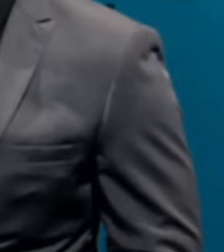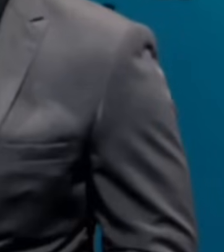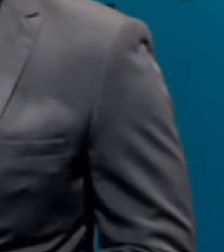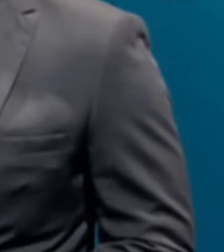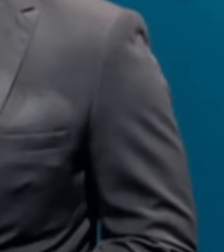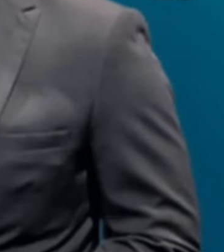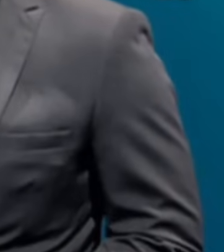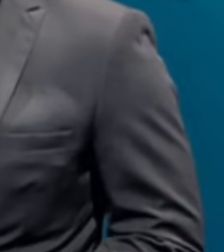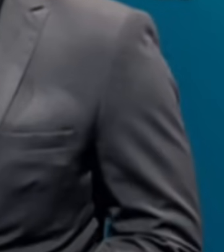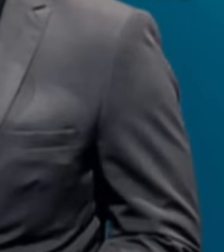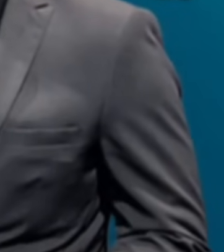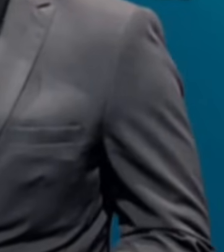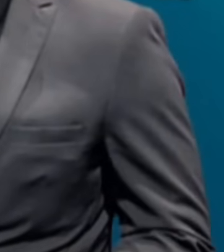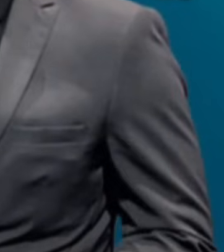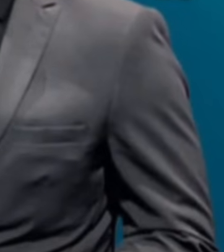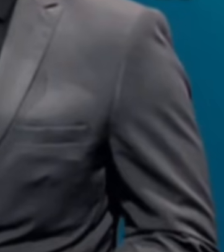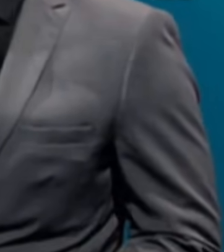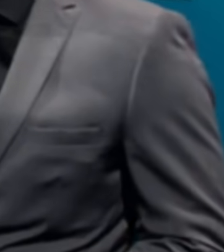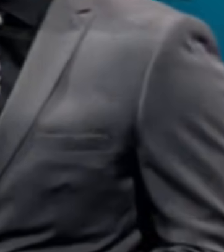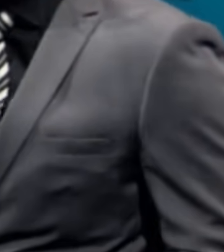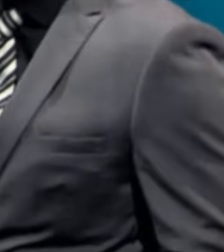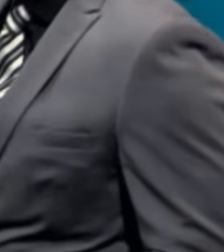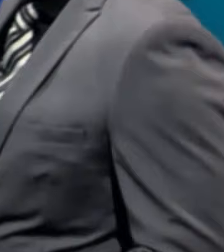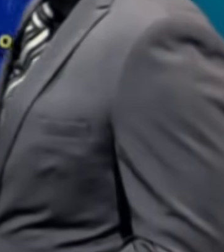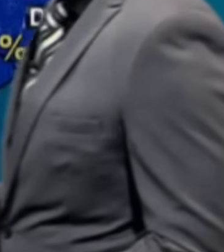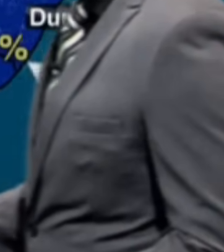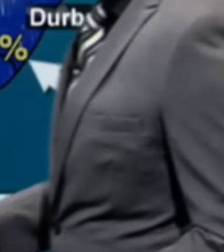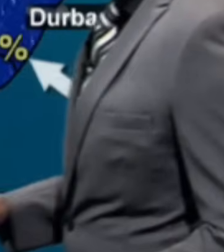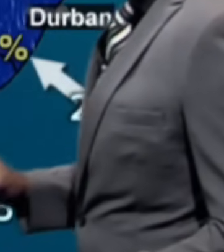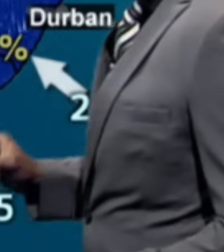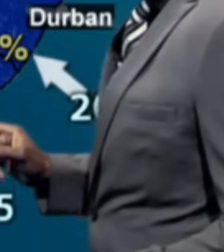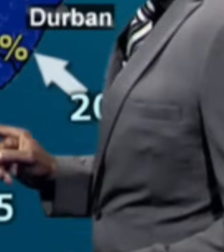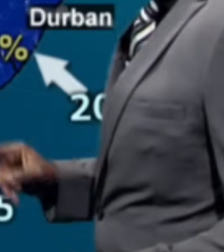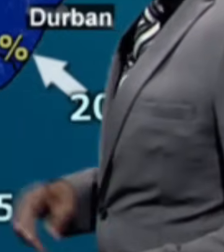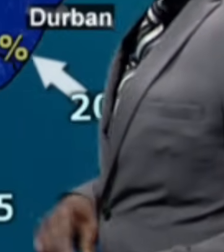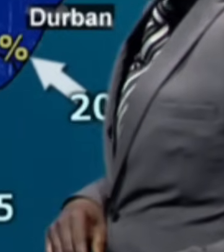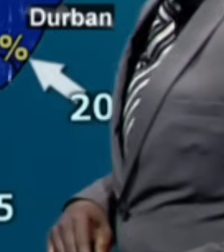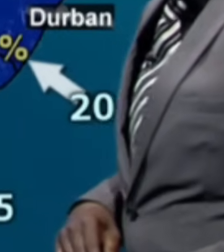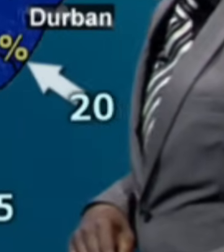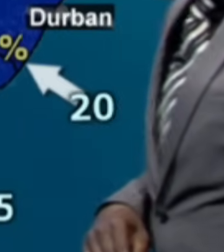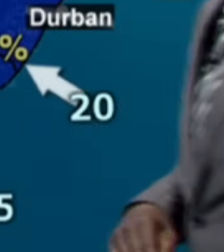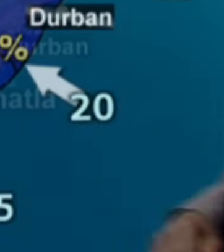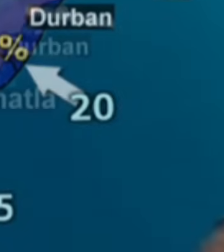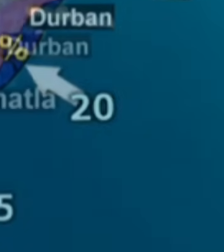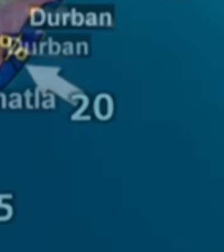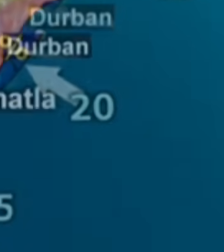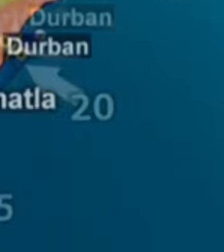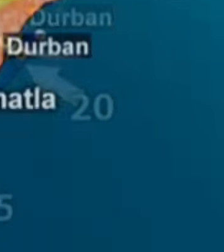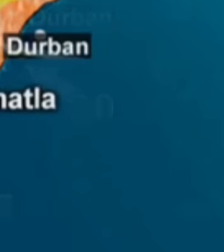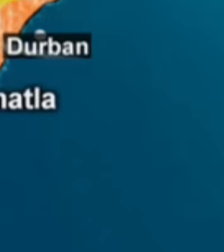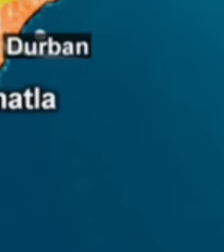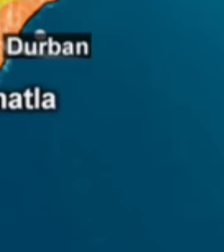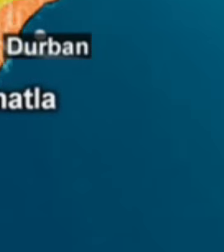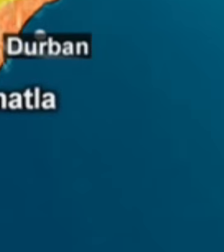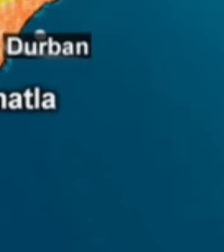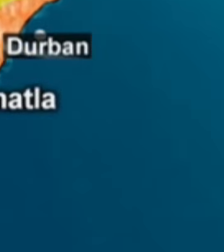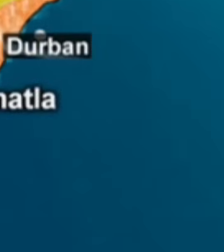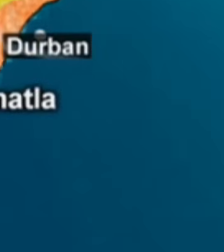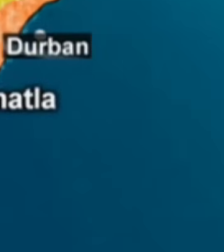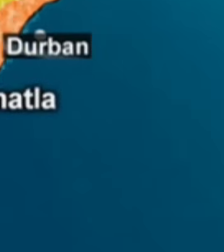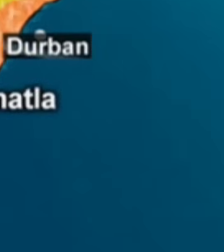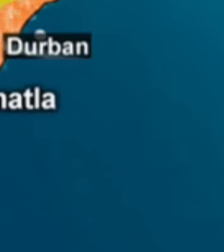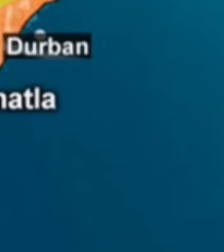hona ka har ho kapa boshebela le hona ka ro kapa bophirima ha re shebile ka thoko go mabopoteng sontso bana hala fela moya ena e matla ba blipi ba tlhokomediso hore ha le